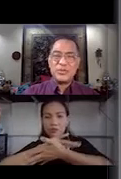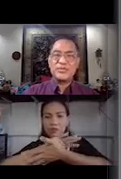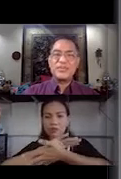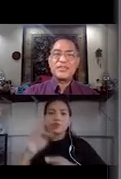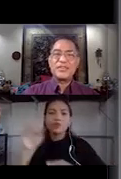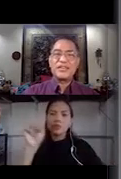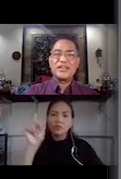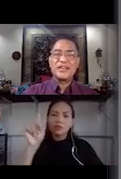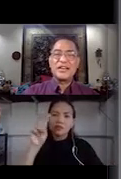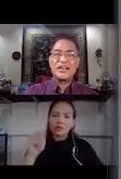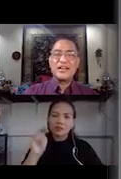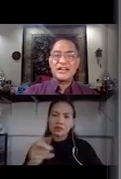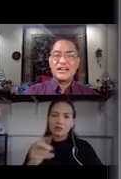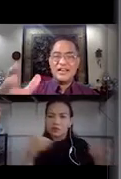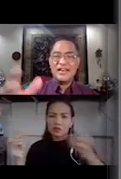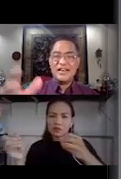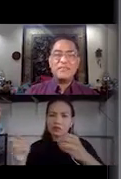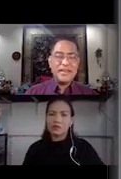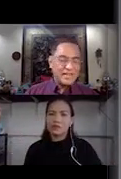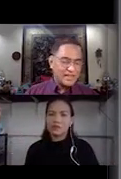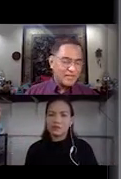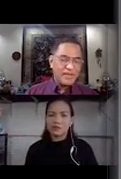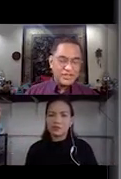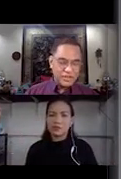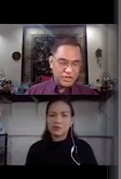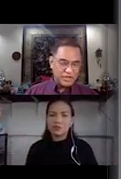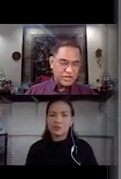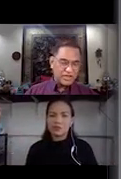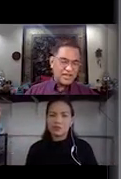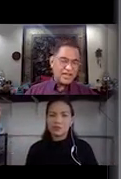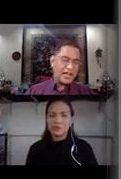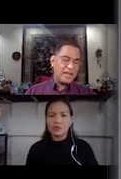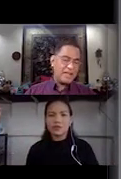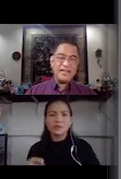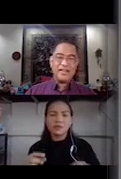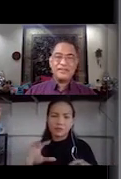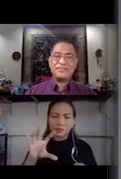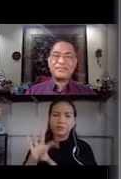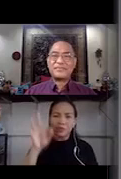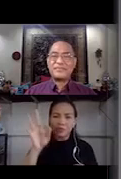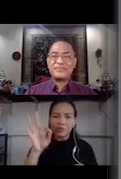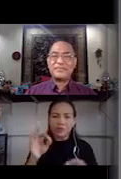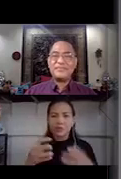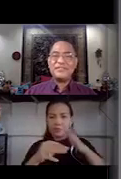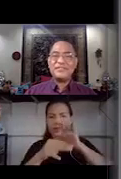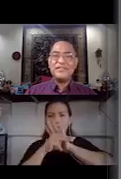do? Let me venture a model.